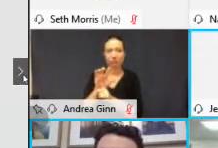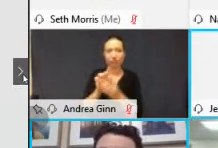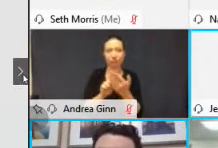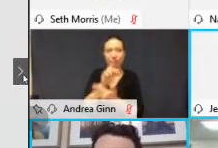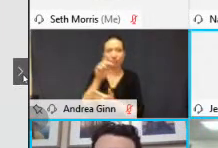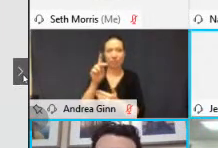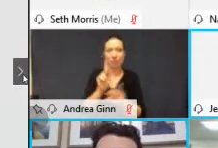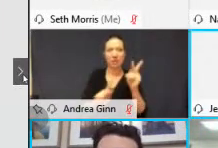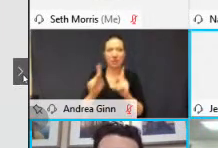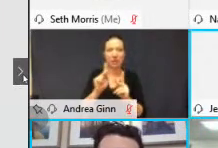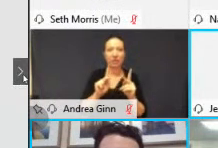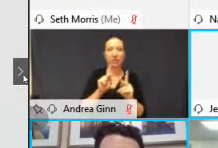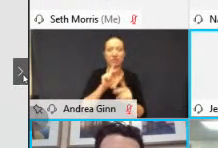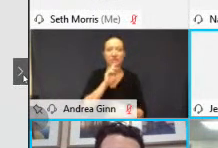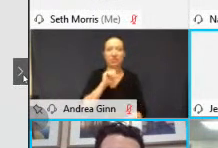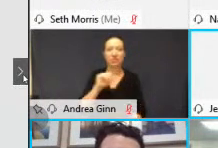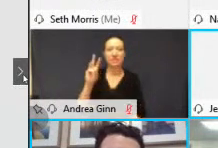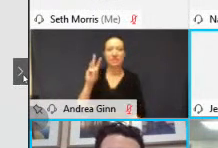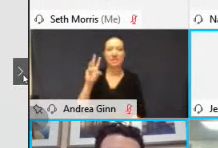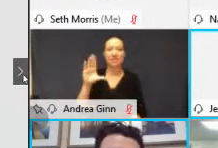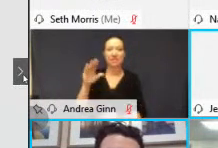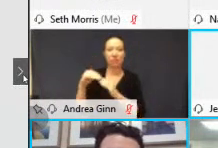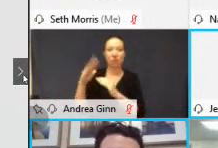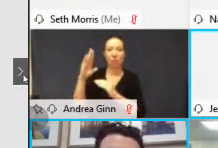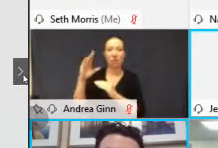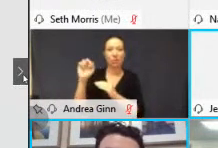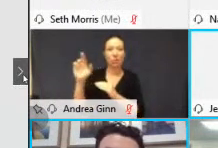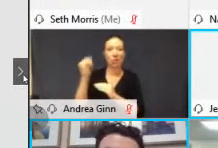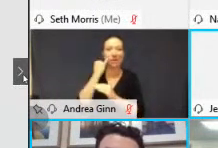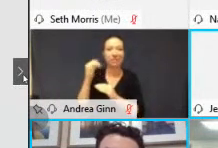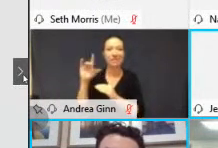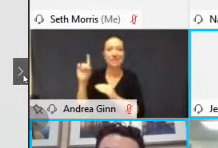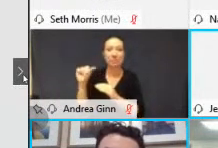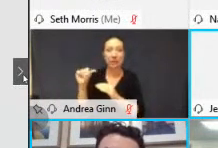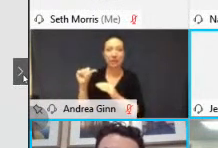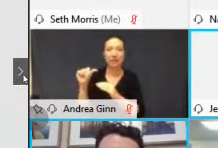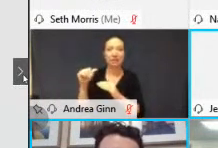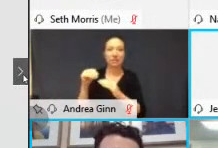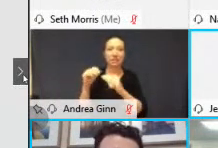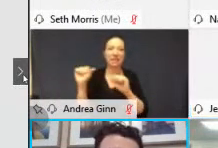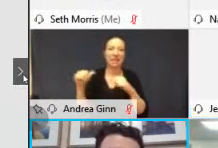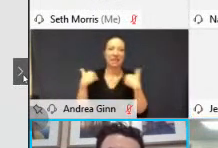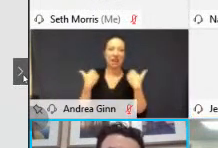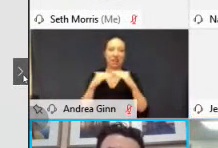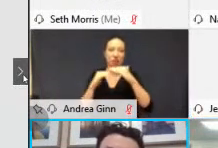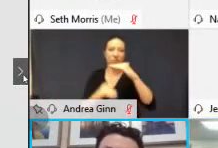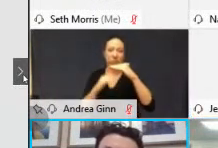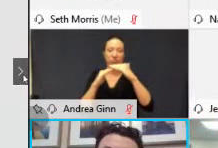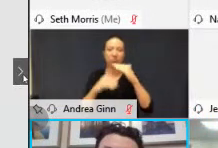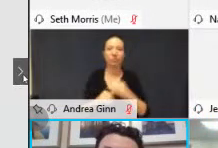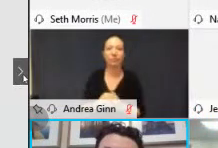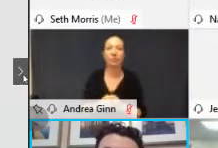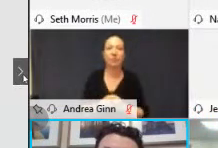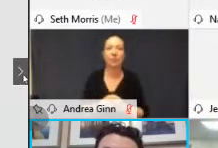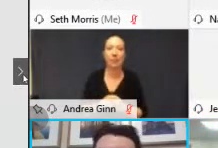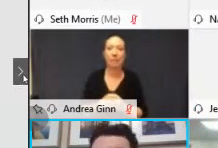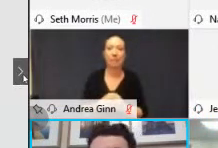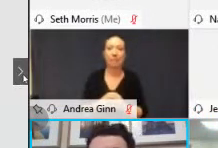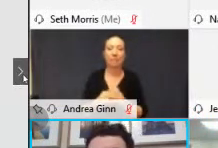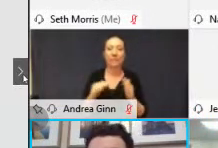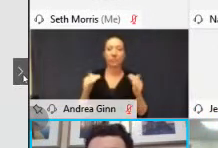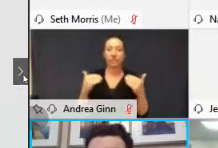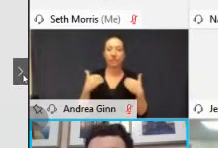65 or younger if you happen to have a disability. And then there's the exchange, which in